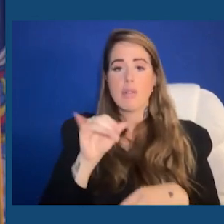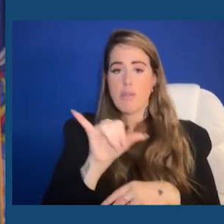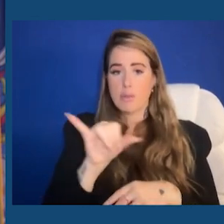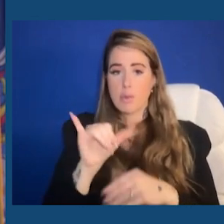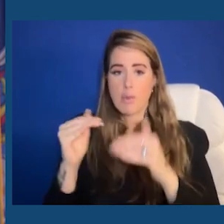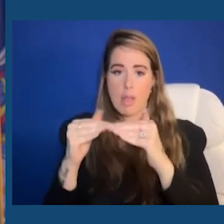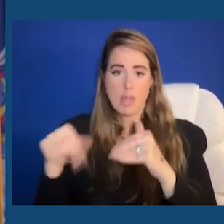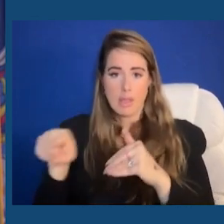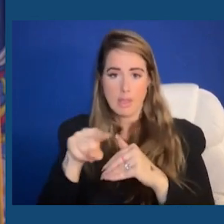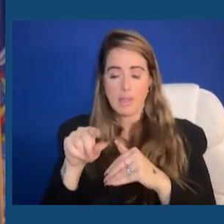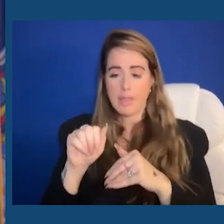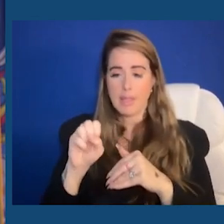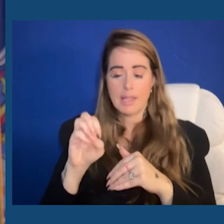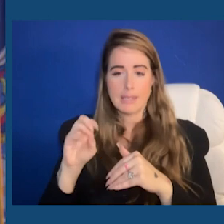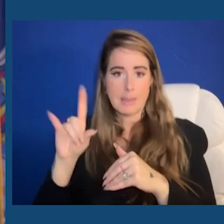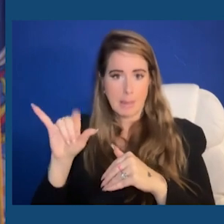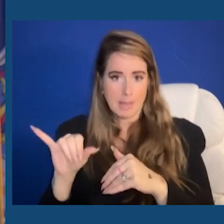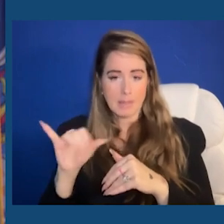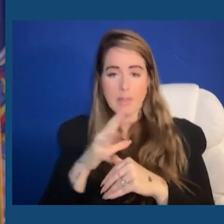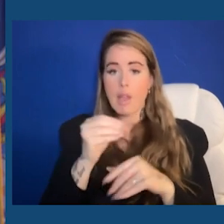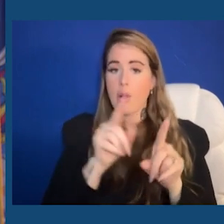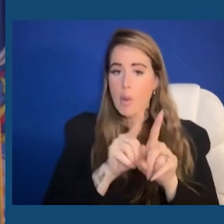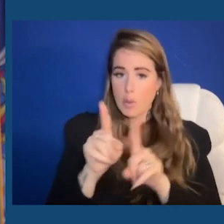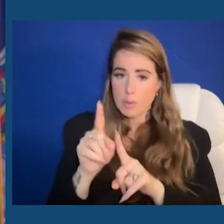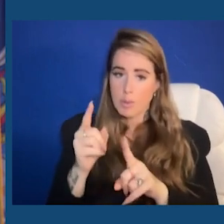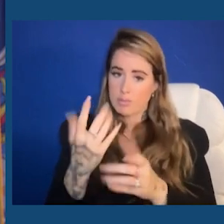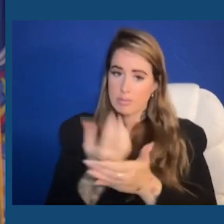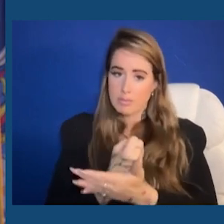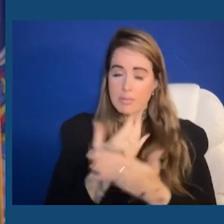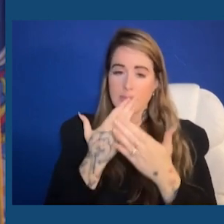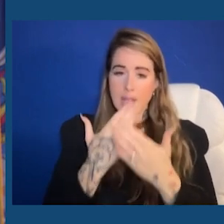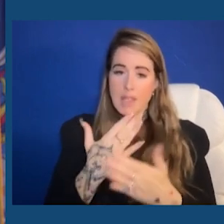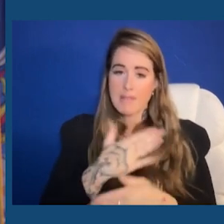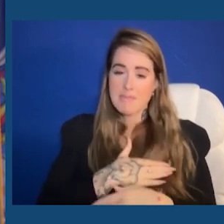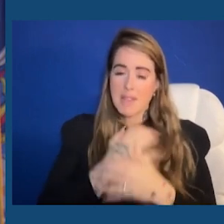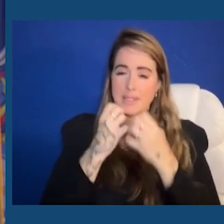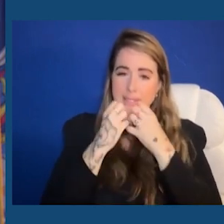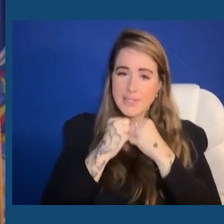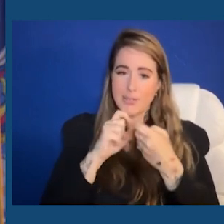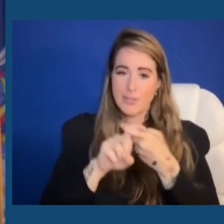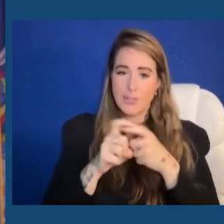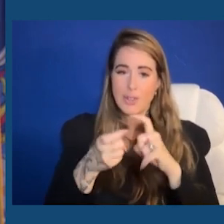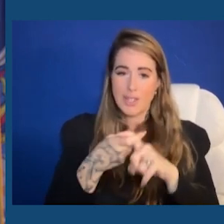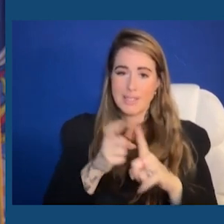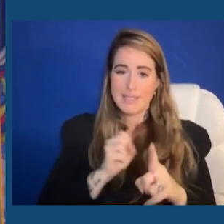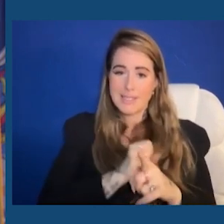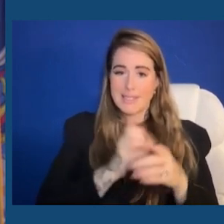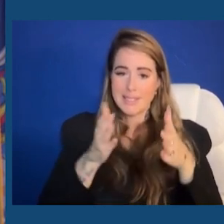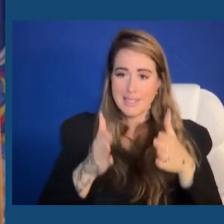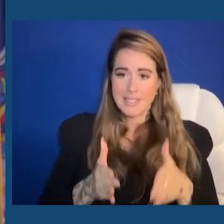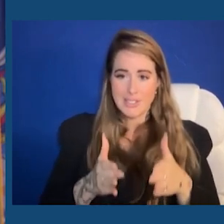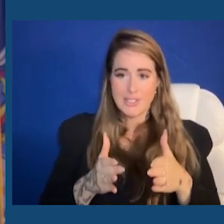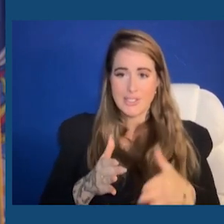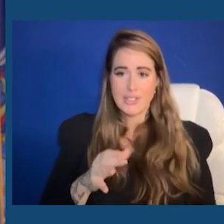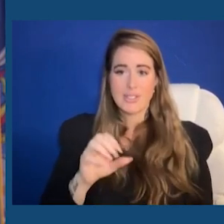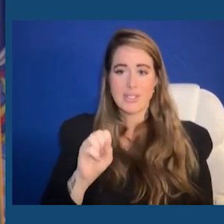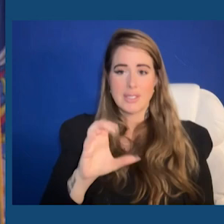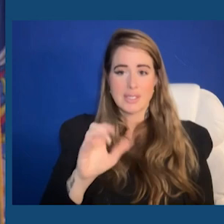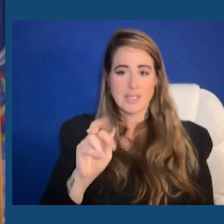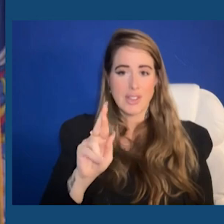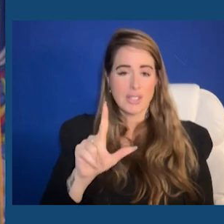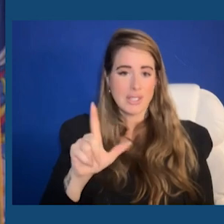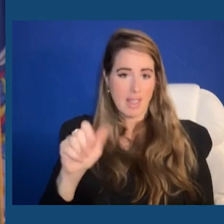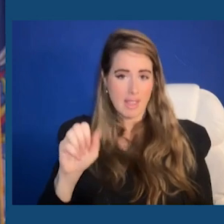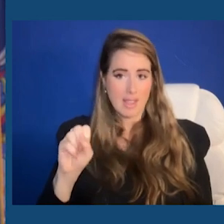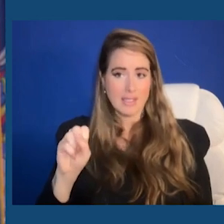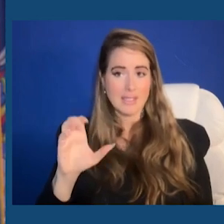and of course, my dear friend, Senator Scarcella-Scampton, not only for having the